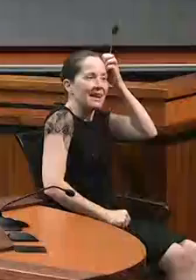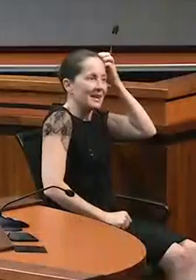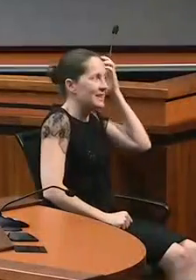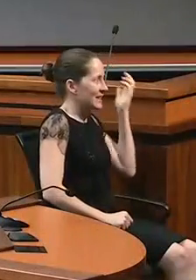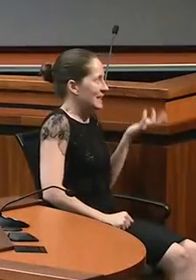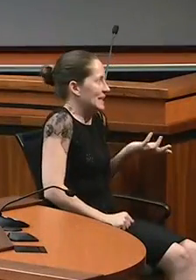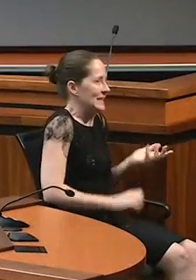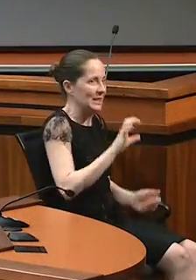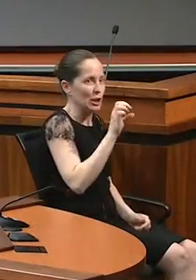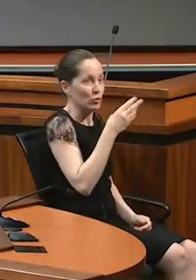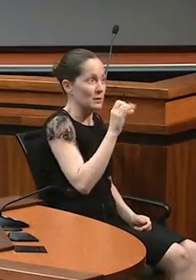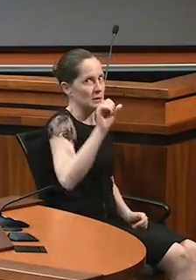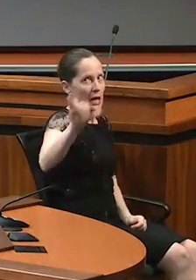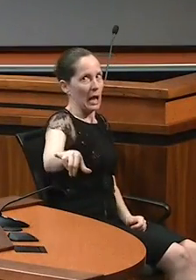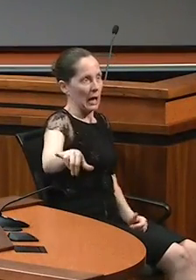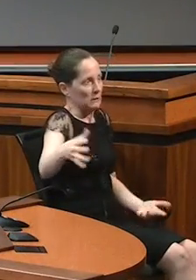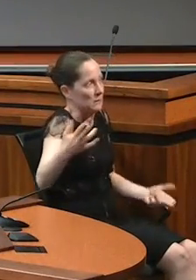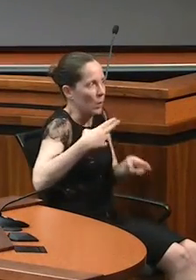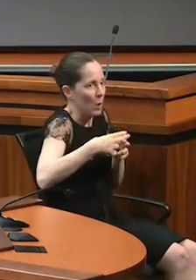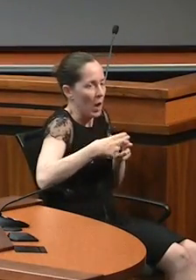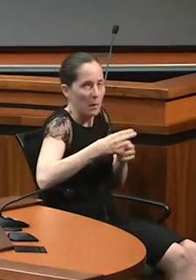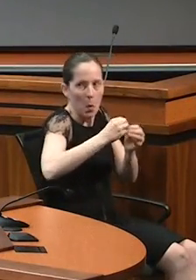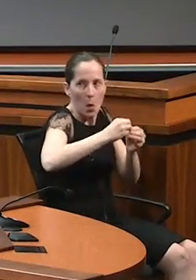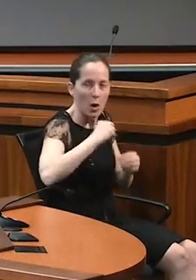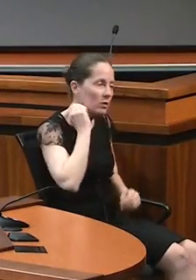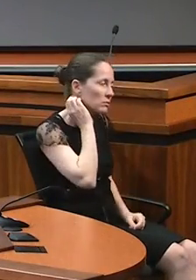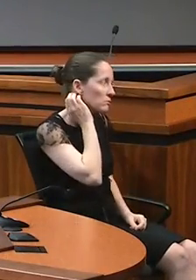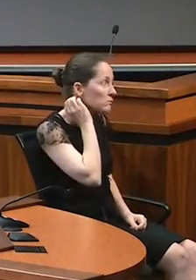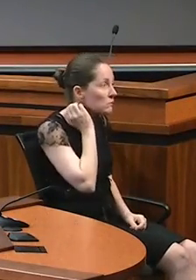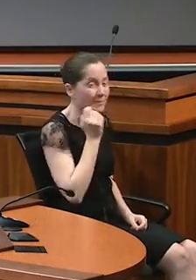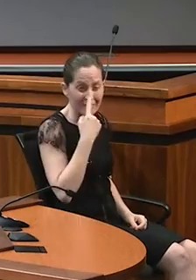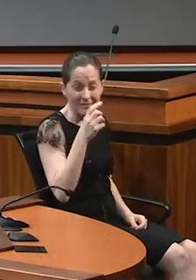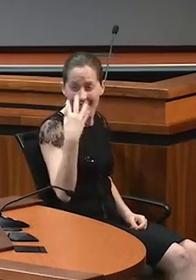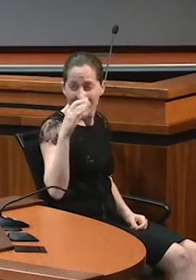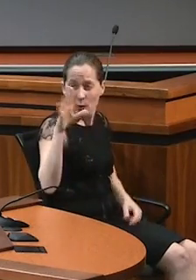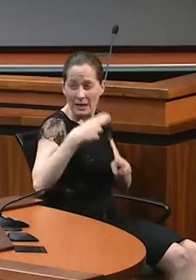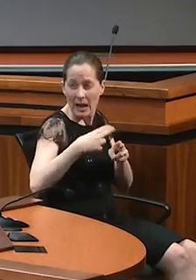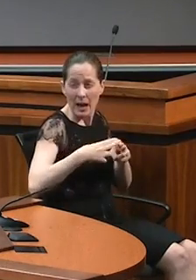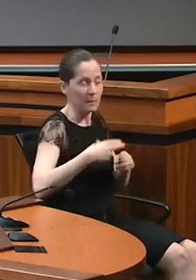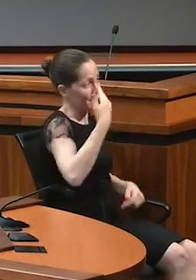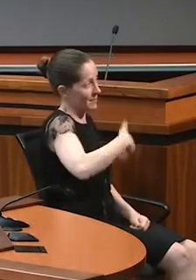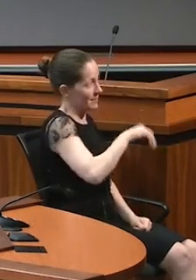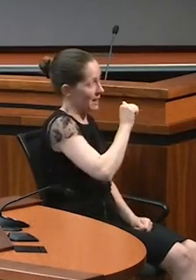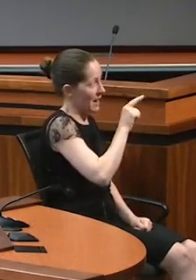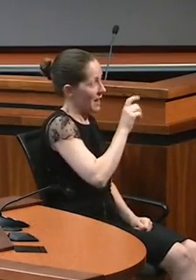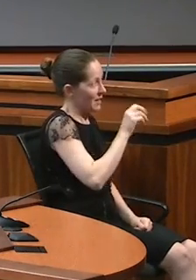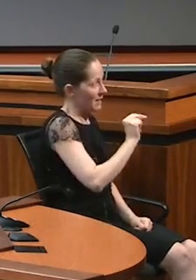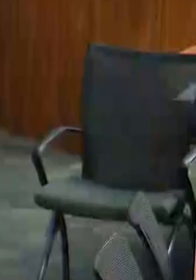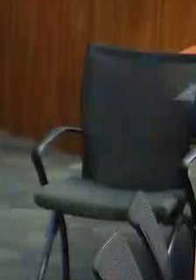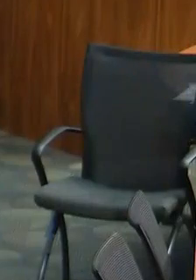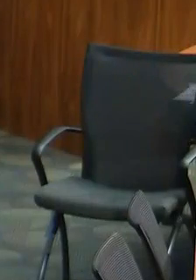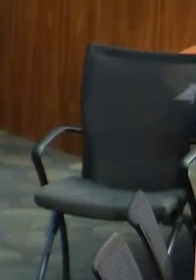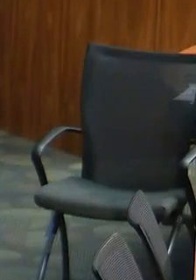longer. Okay. If you can say your name, just so we know who you are. My name is Alan Schneider. A lot has